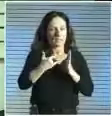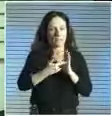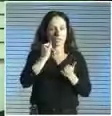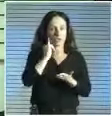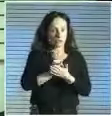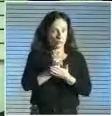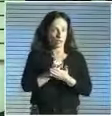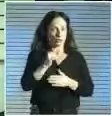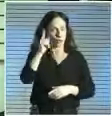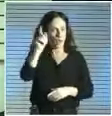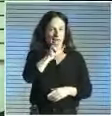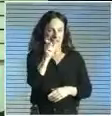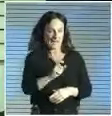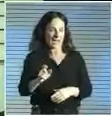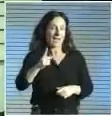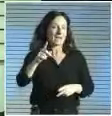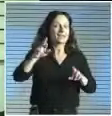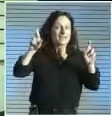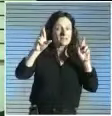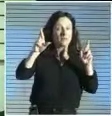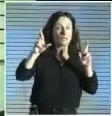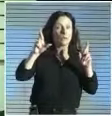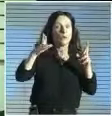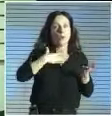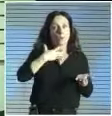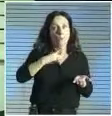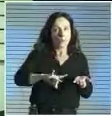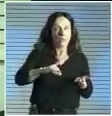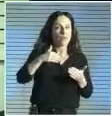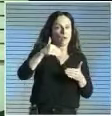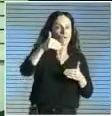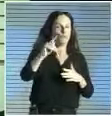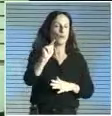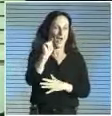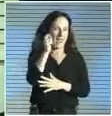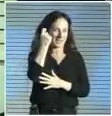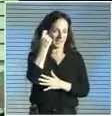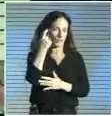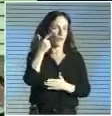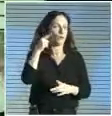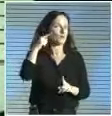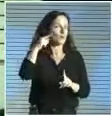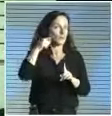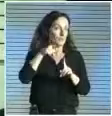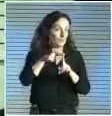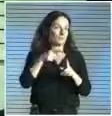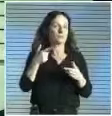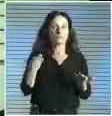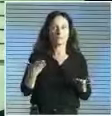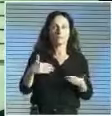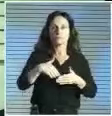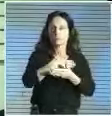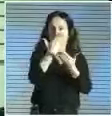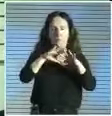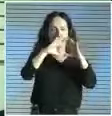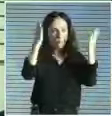a success story to be used even all around the globe. So aside the incentive